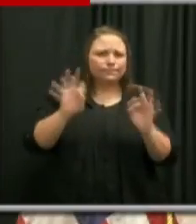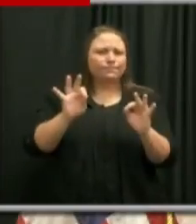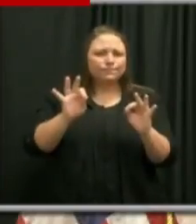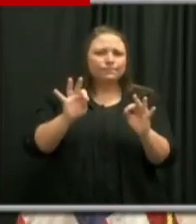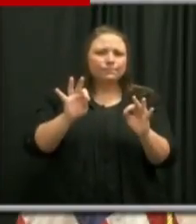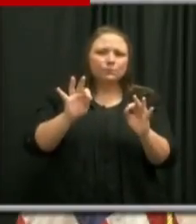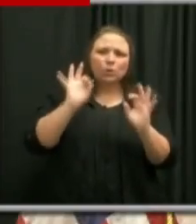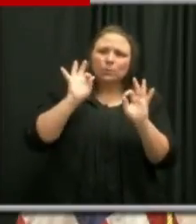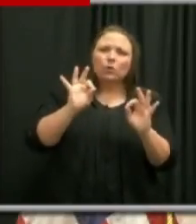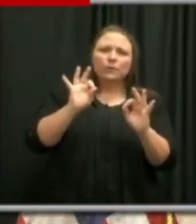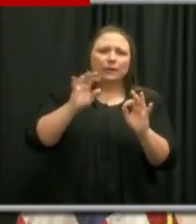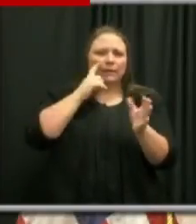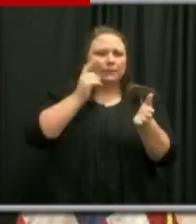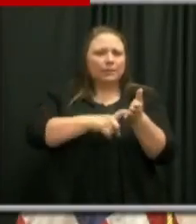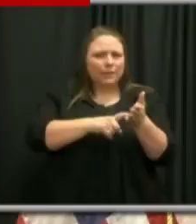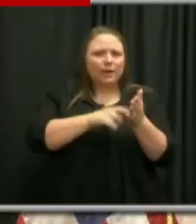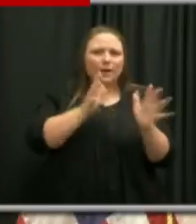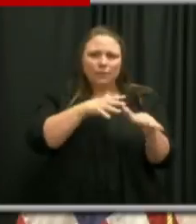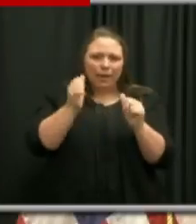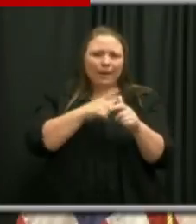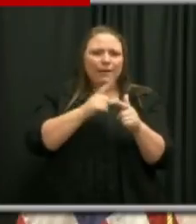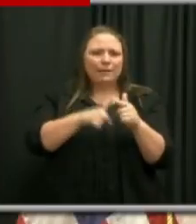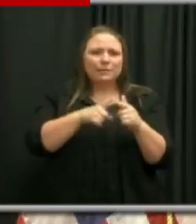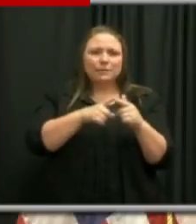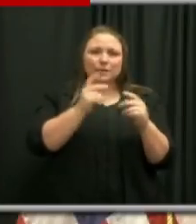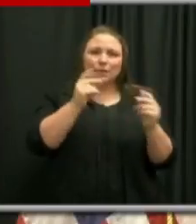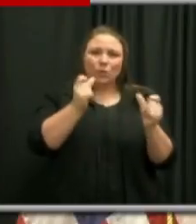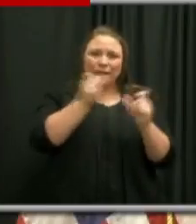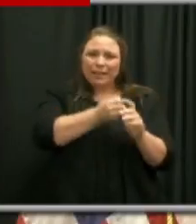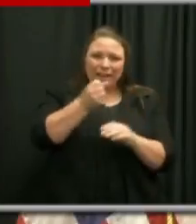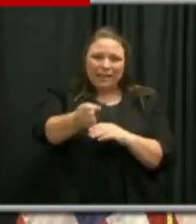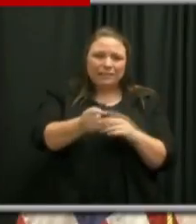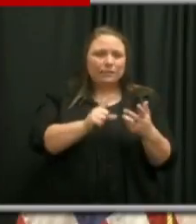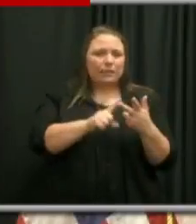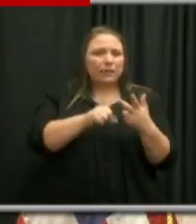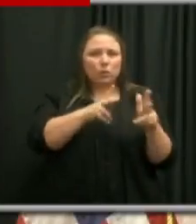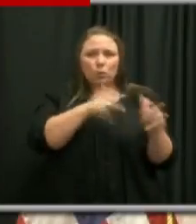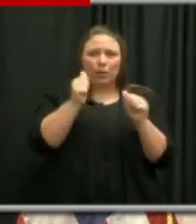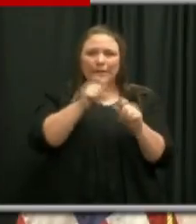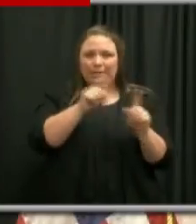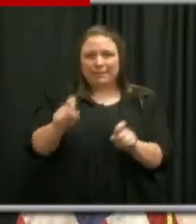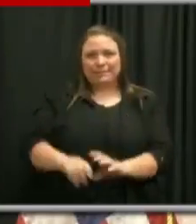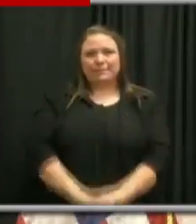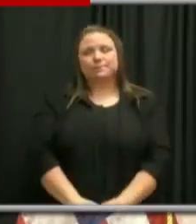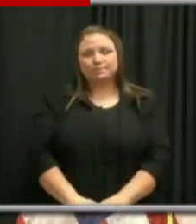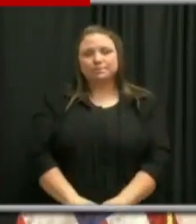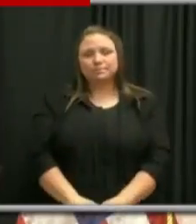do, and we quickly identified, we quickly isolated, and we're quickly testing. So thank you.